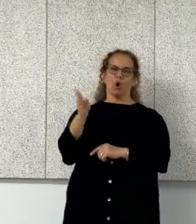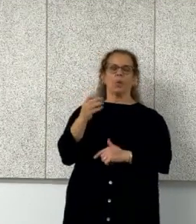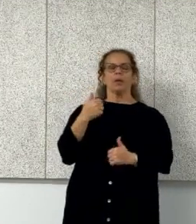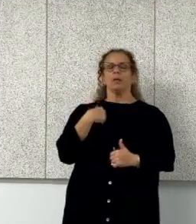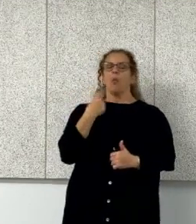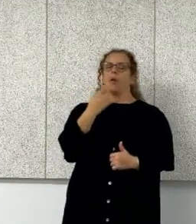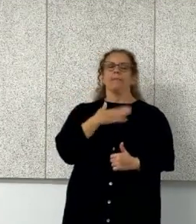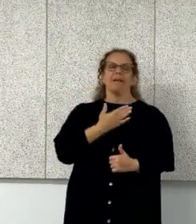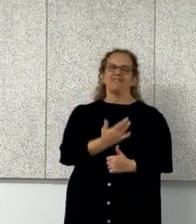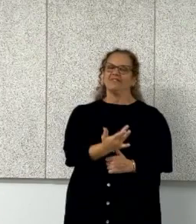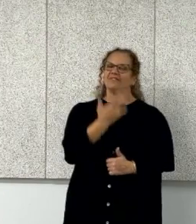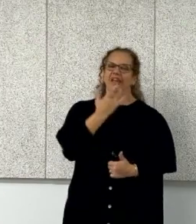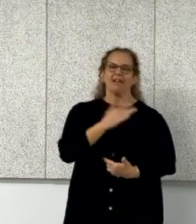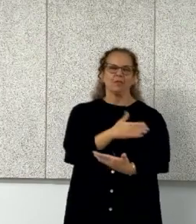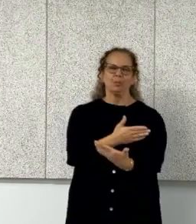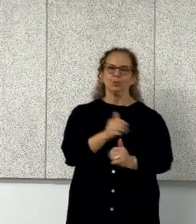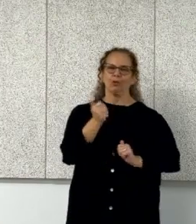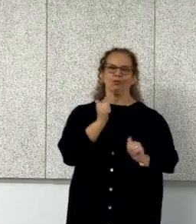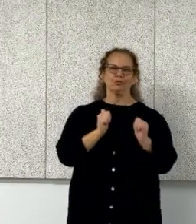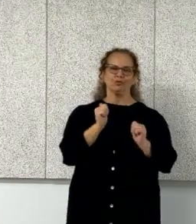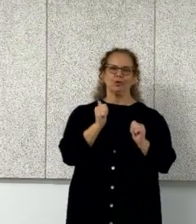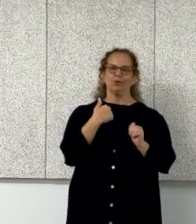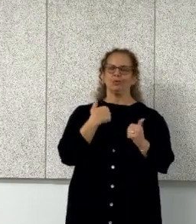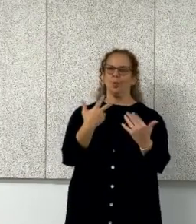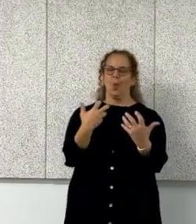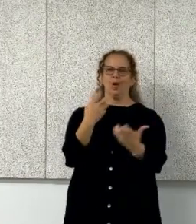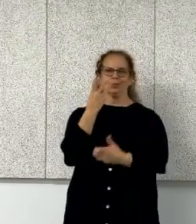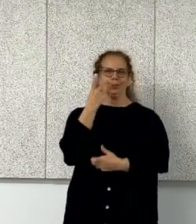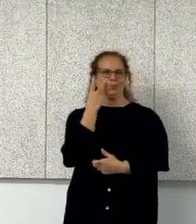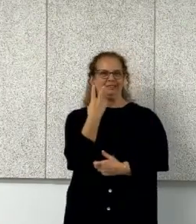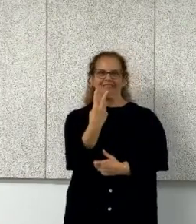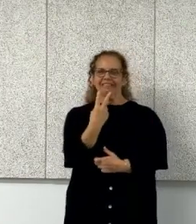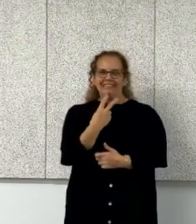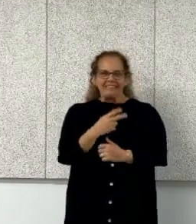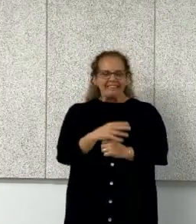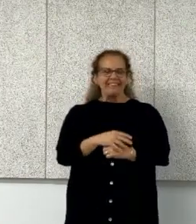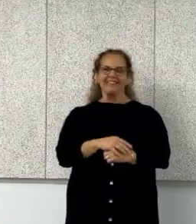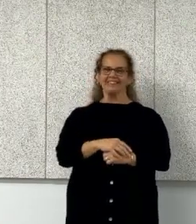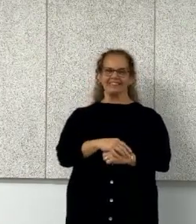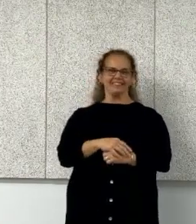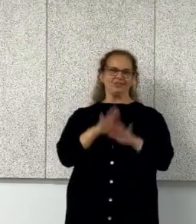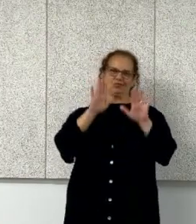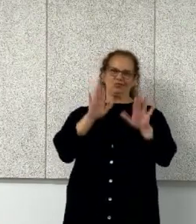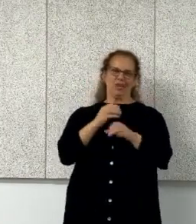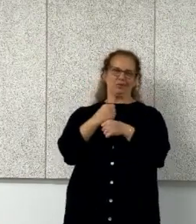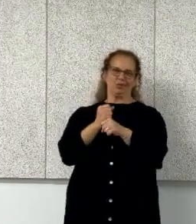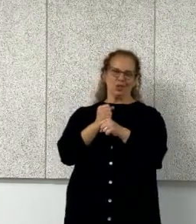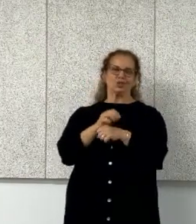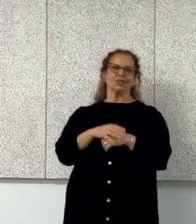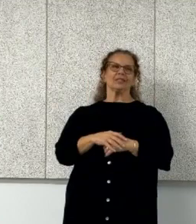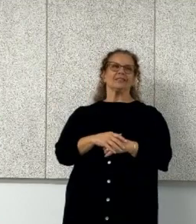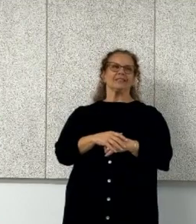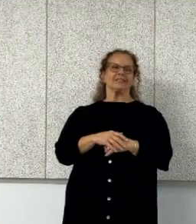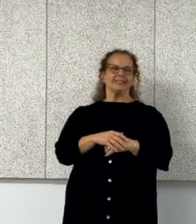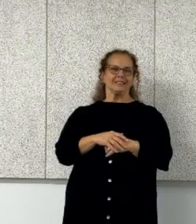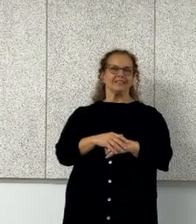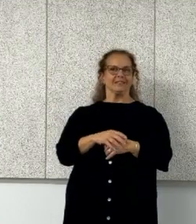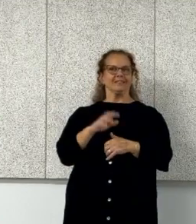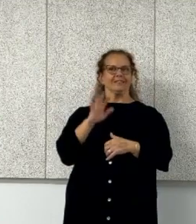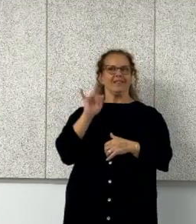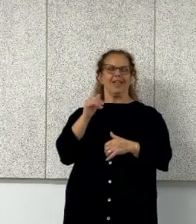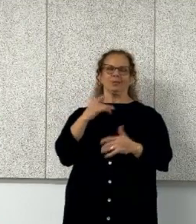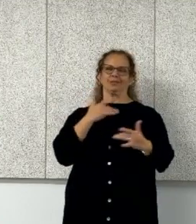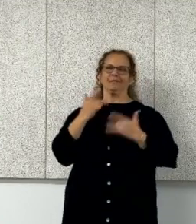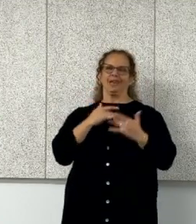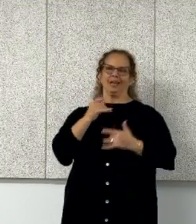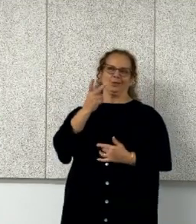all-time favorite musicals, and I had been dying to see like a really solid professional production of it since I first heard the score, so that was very, very